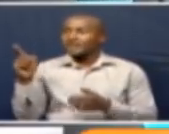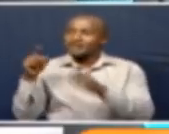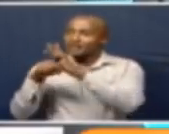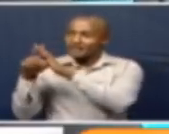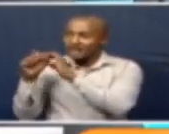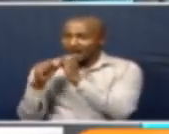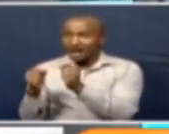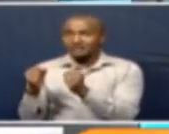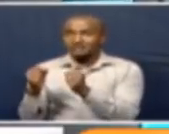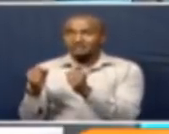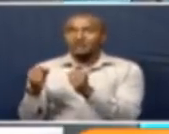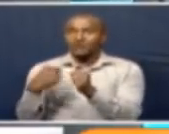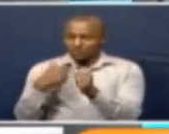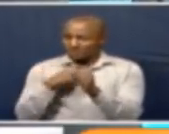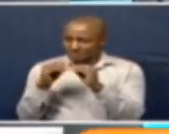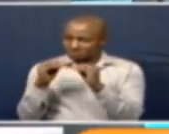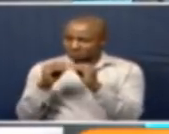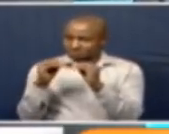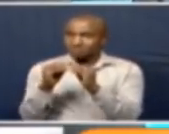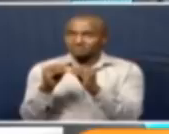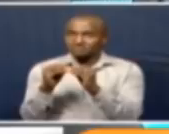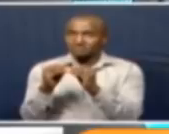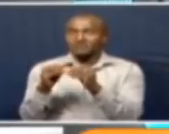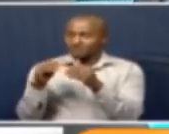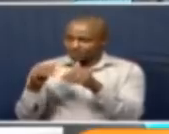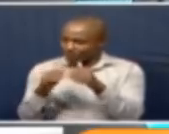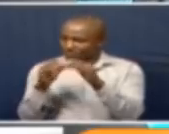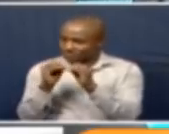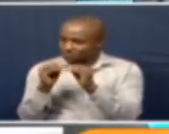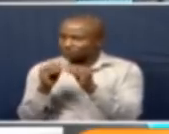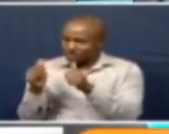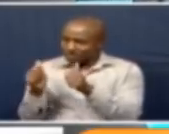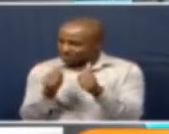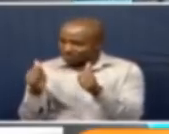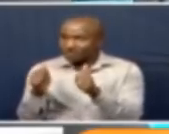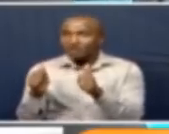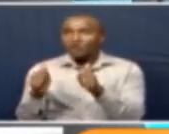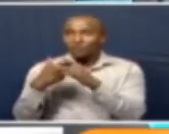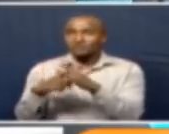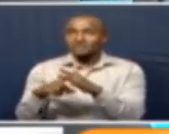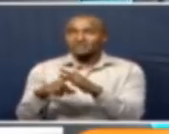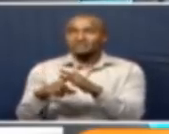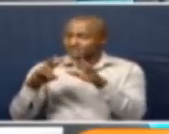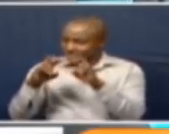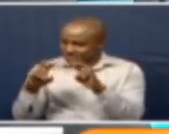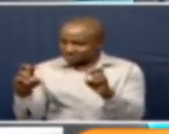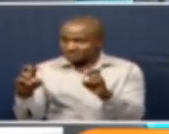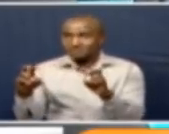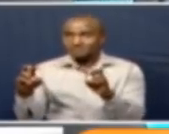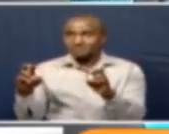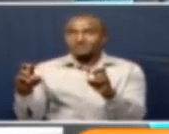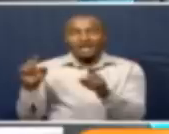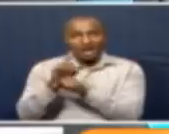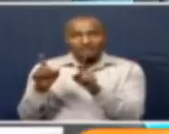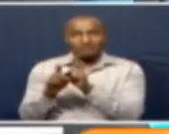And we had a couple of meetings and follow-ups and all that, and we had even started our research and, you know, all these